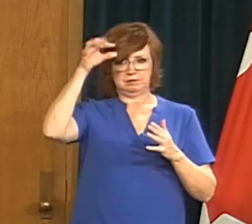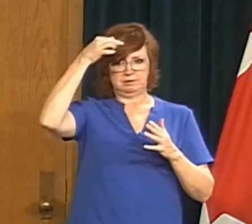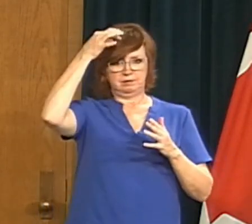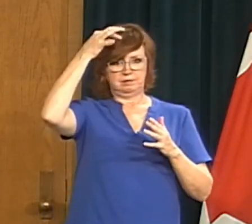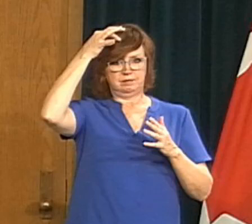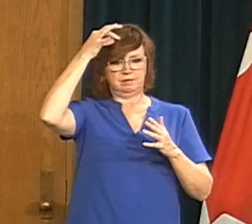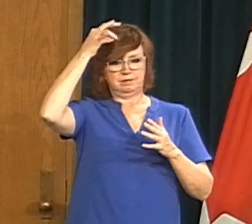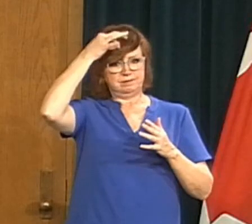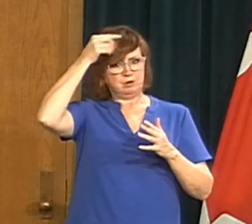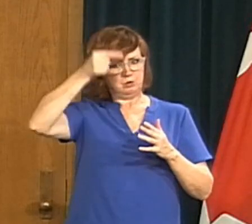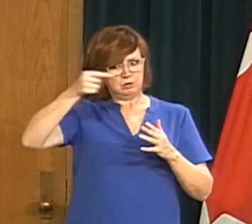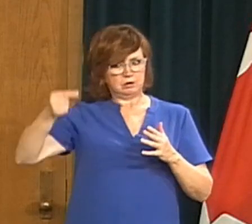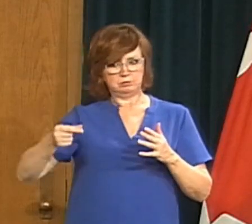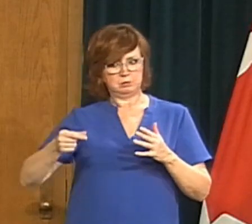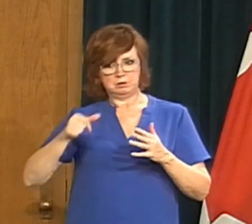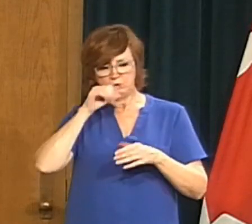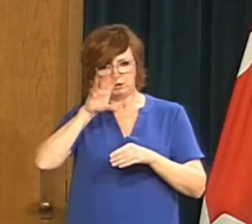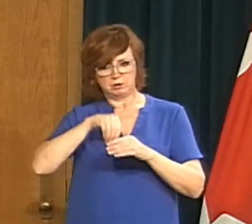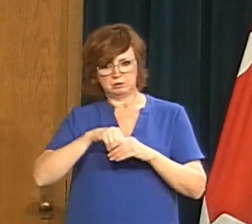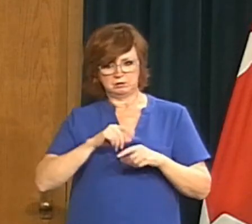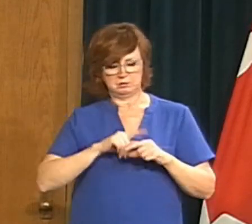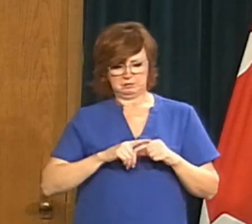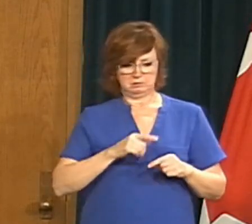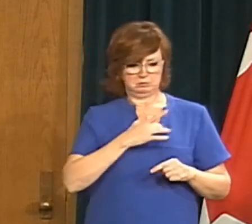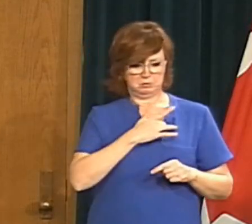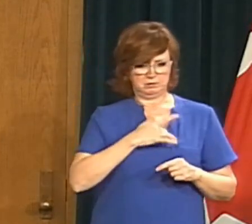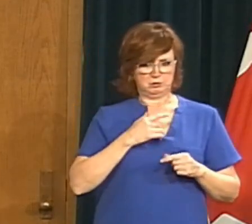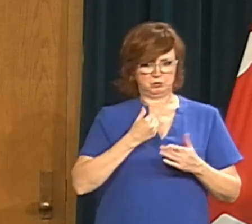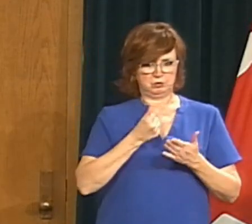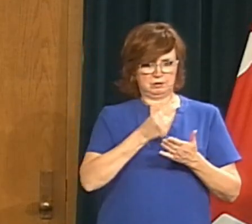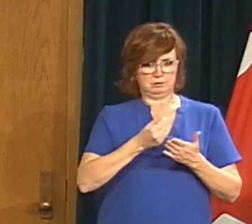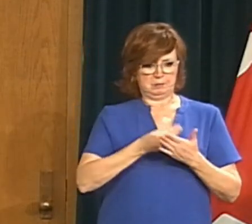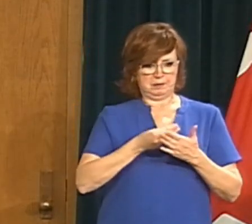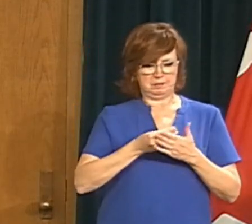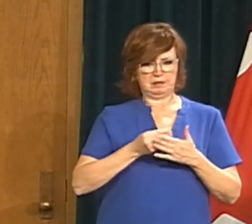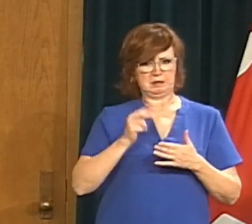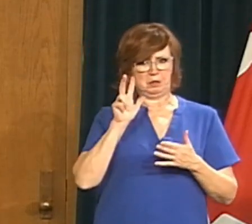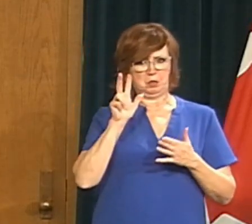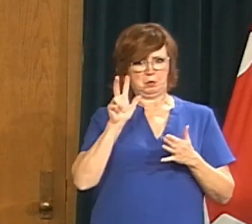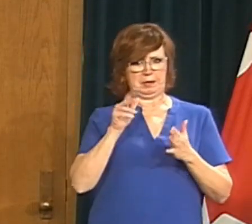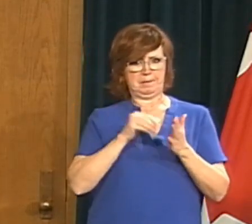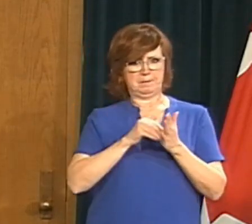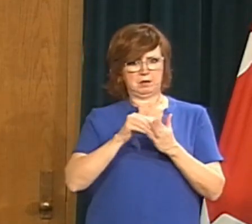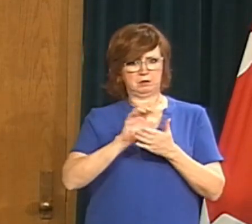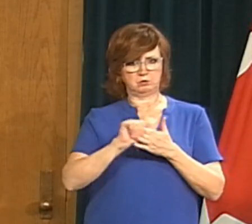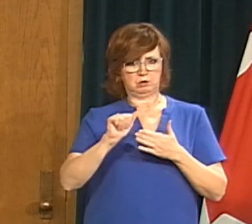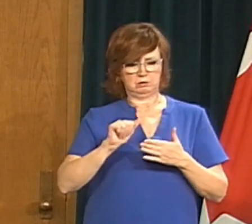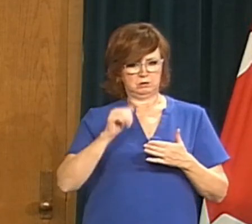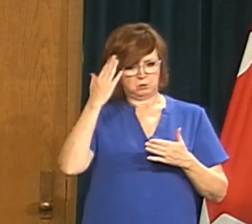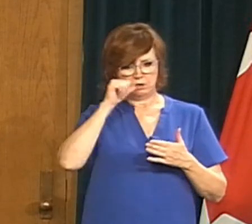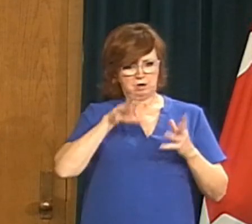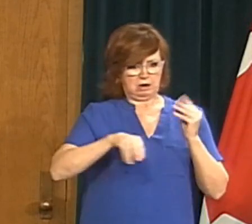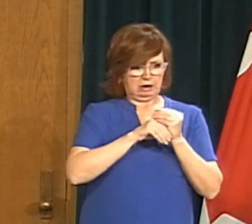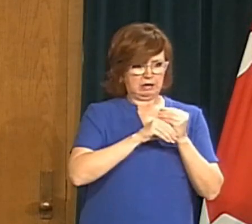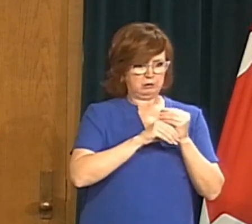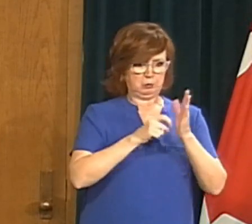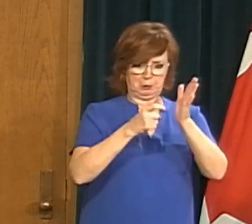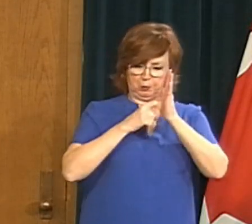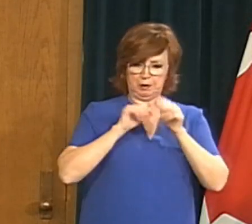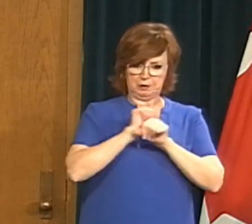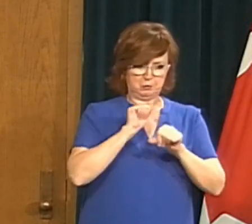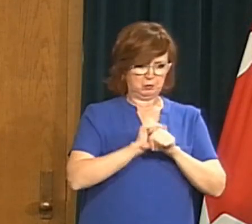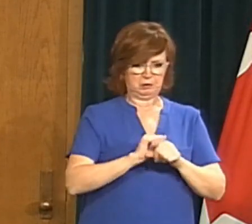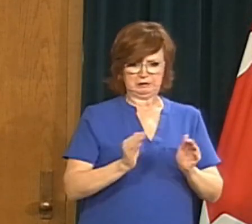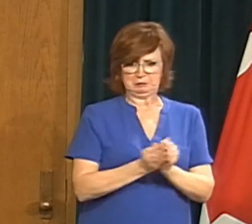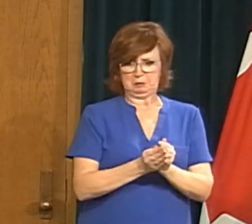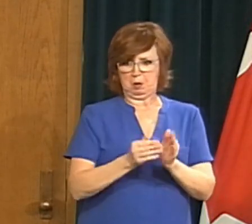only spending $3 million of provincial money. Why not add them on, add other essential positions on that are